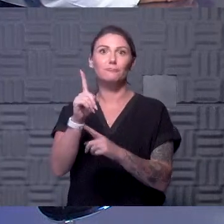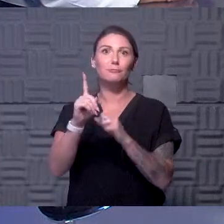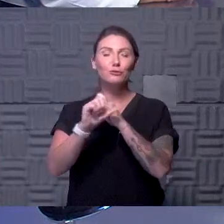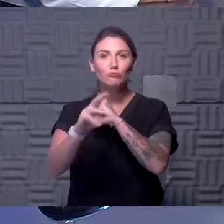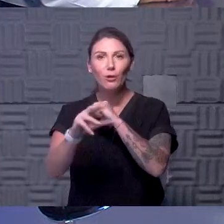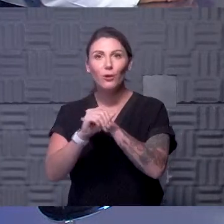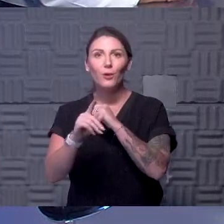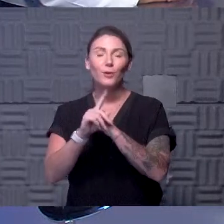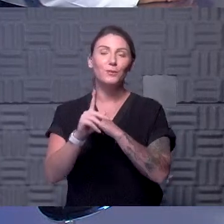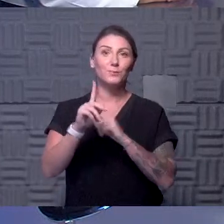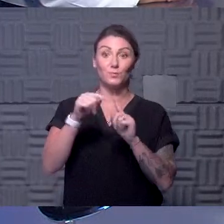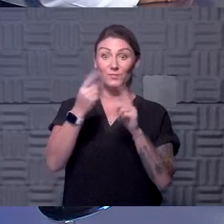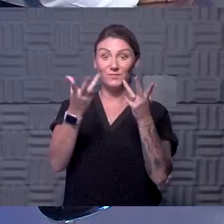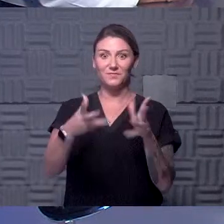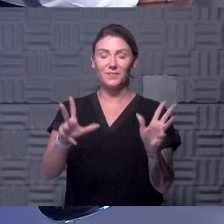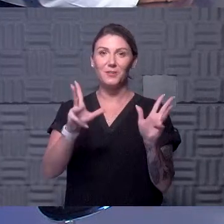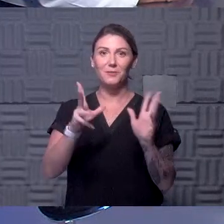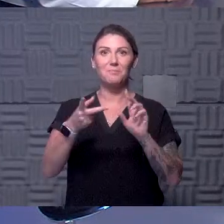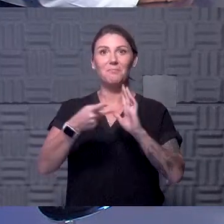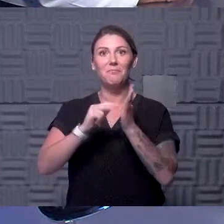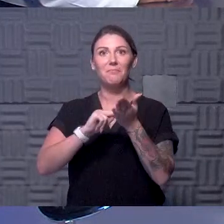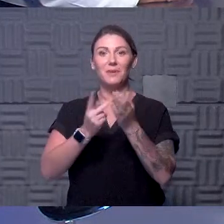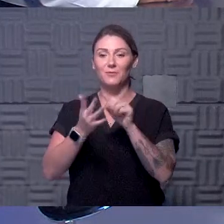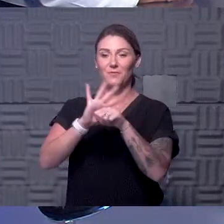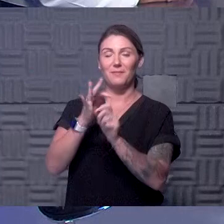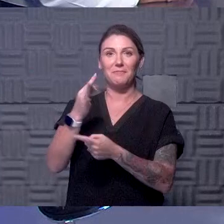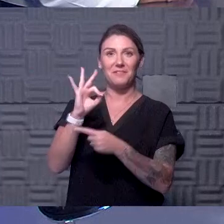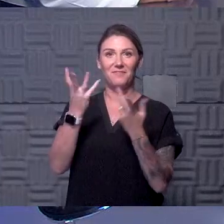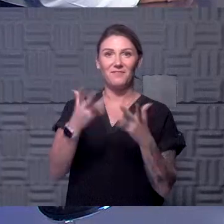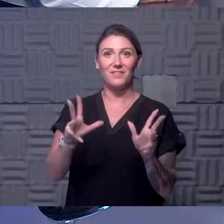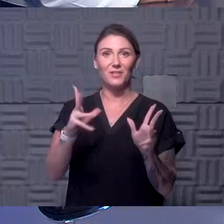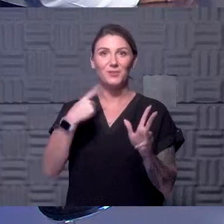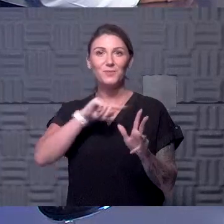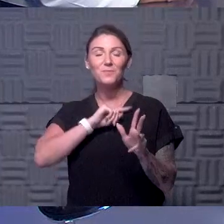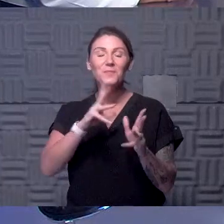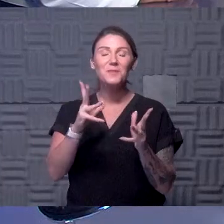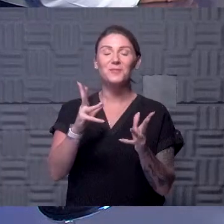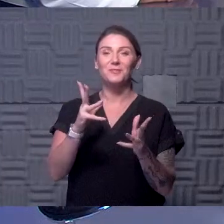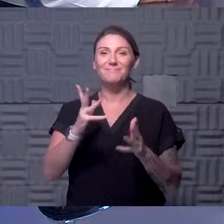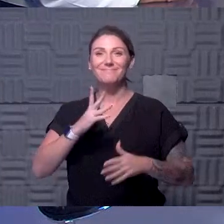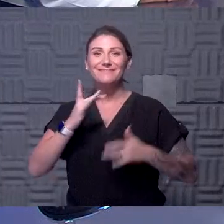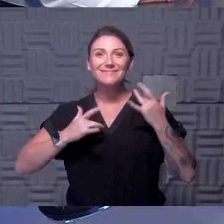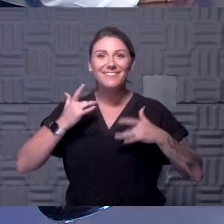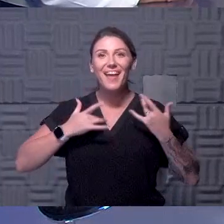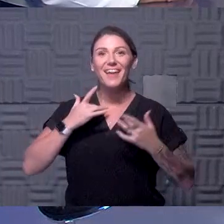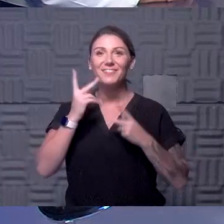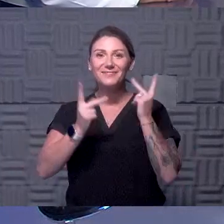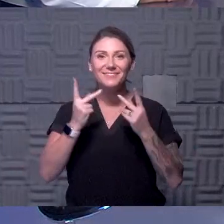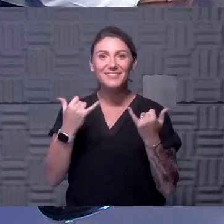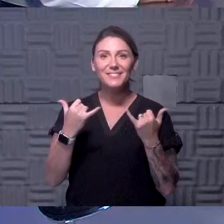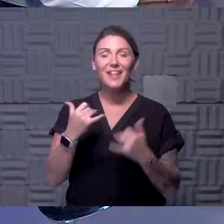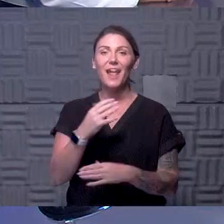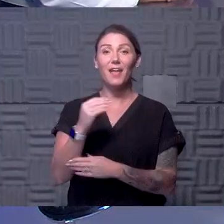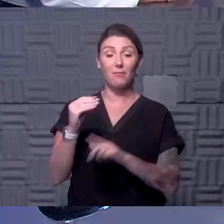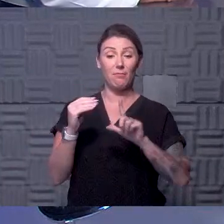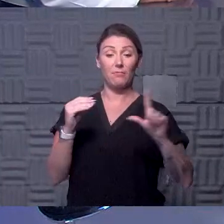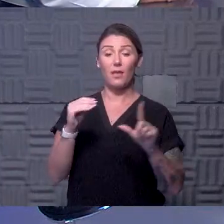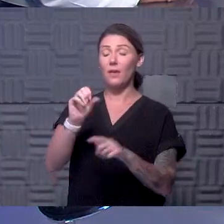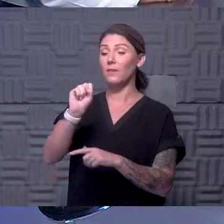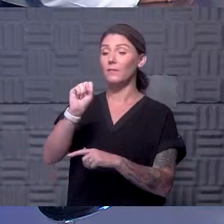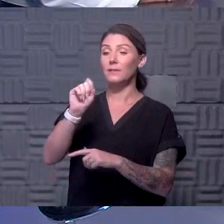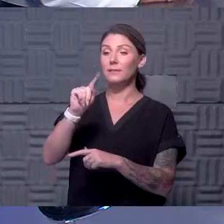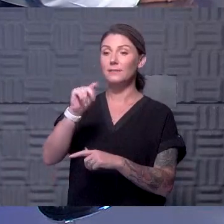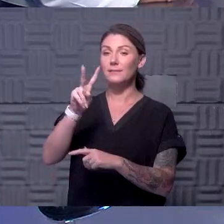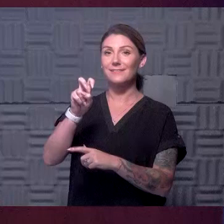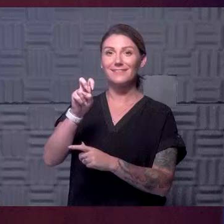meantime, we are with you, and we are looking forward to visiting with you today. On my left is Steve Lauer. Steve Lauer is a pediatrician here at